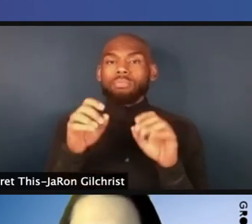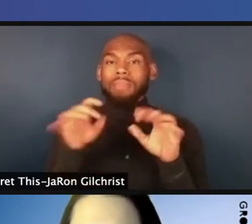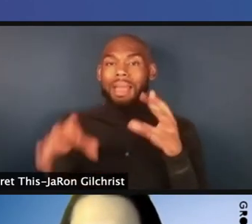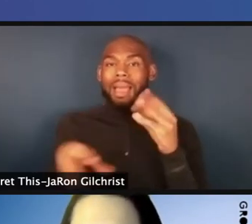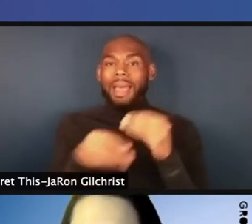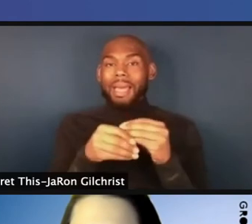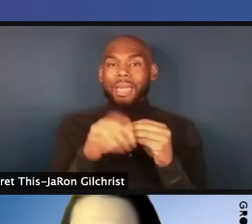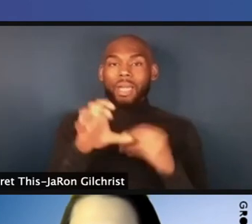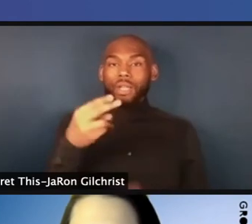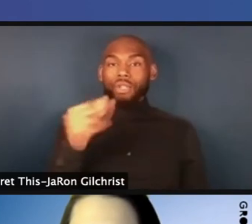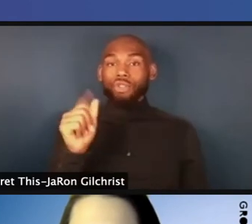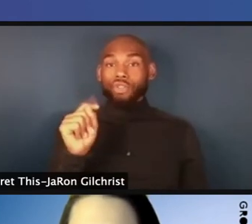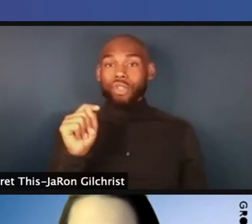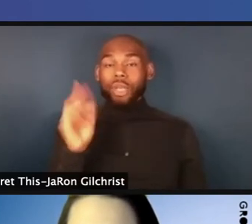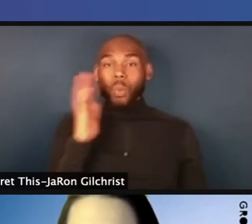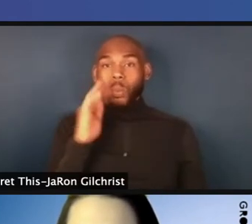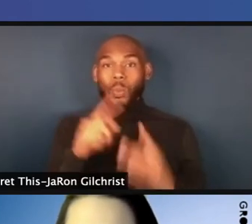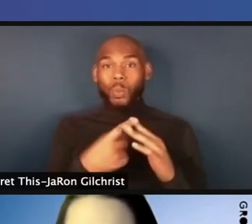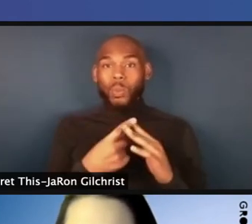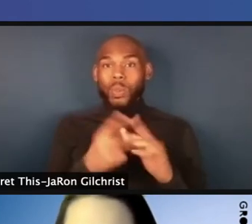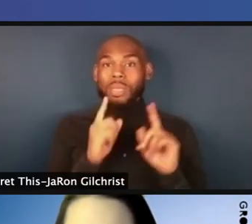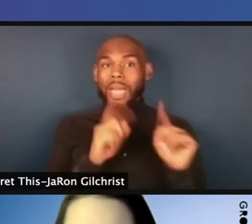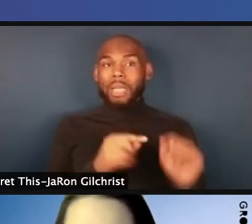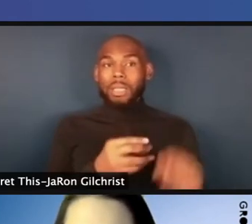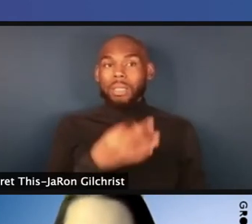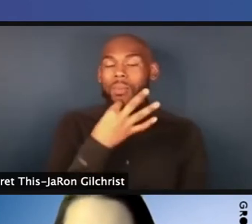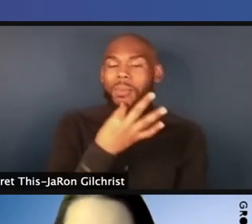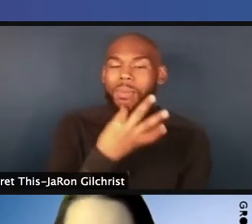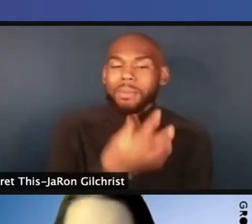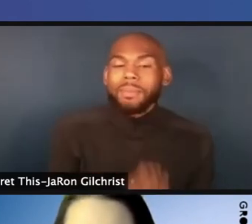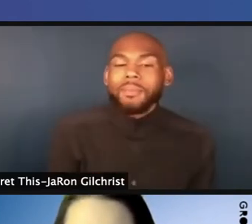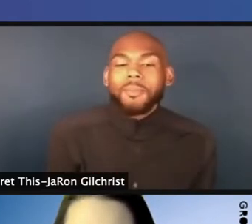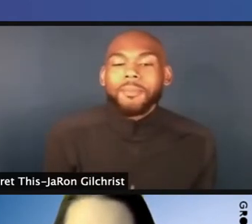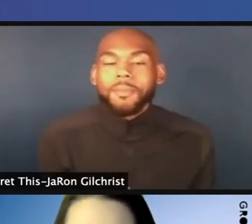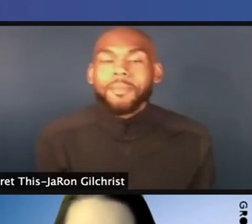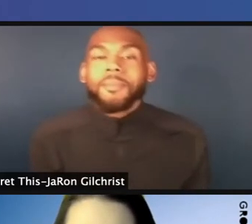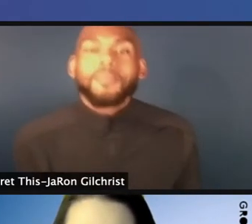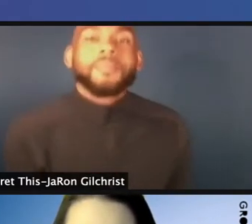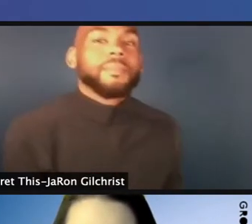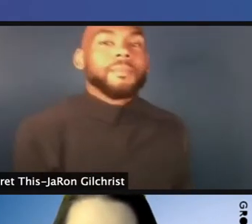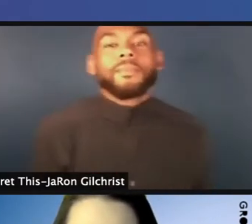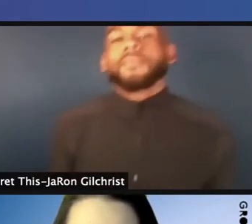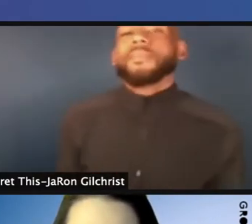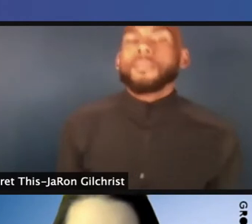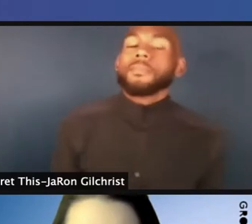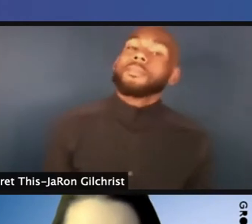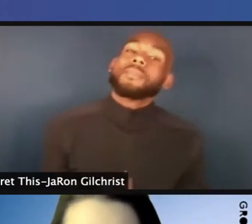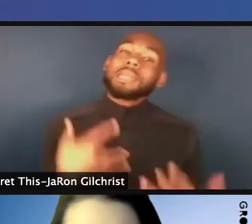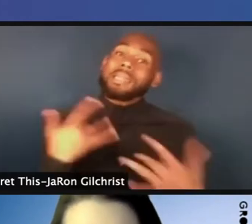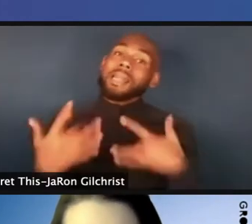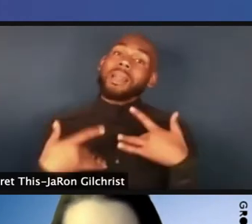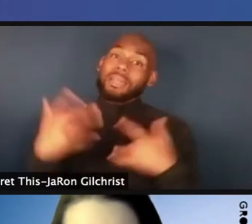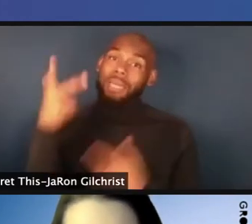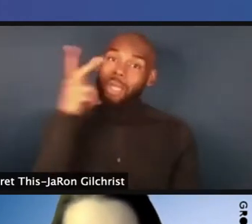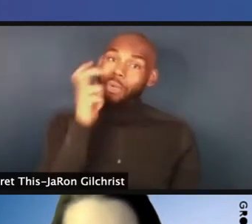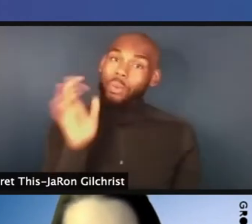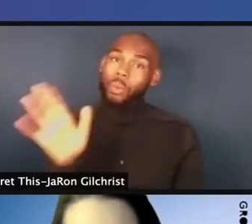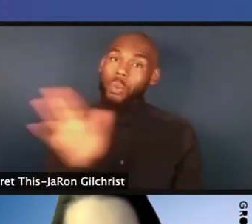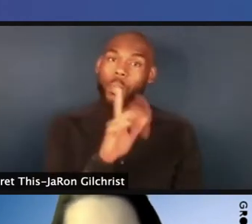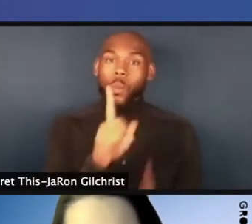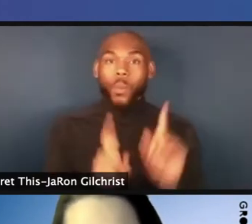and we will start to answer them very shortly. Super excited to hear what you're curious about. But I am